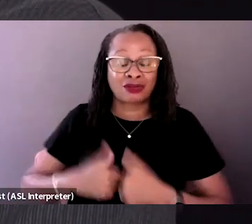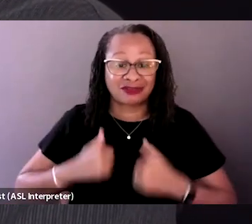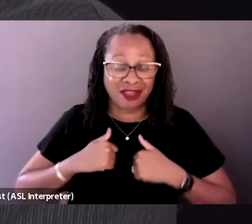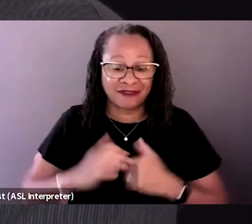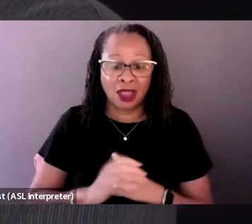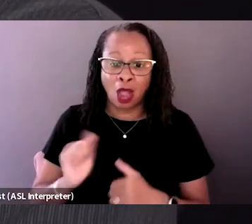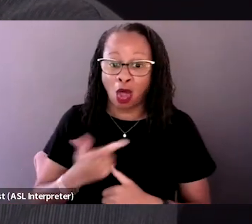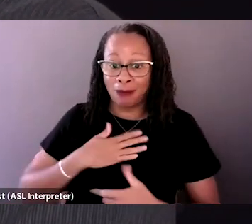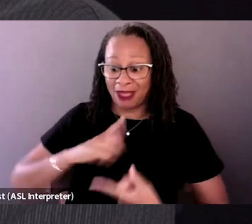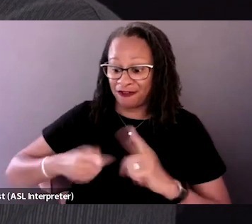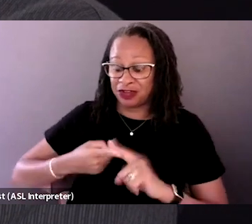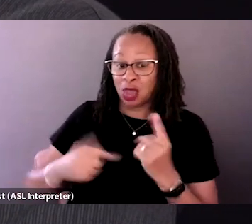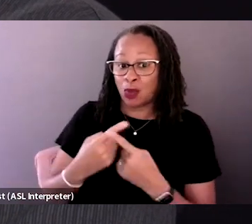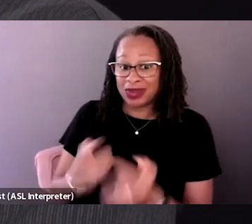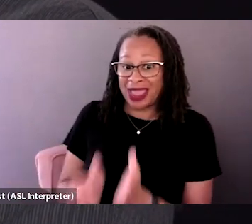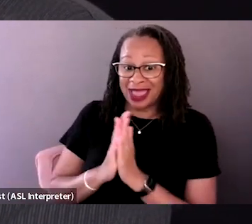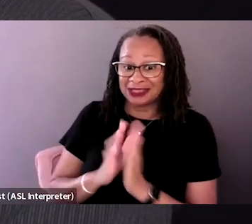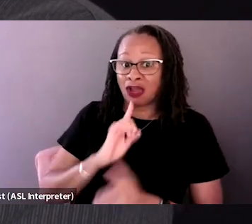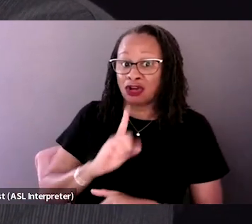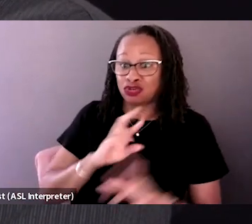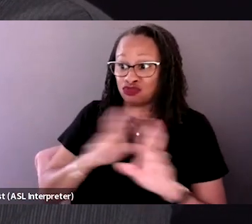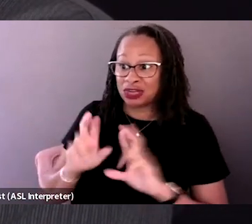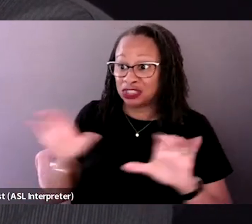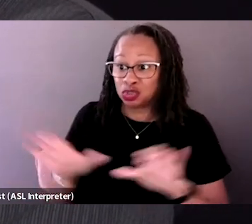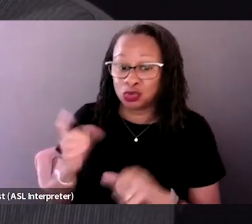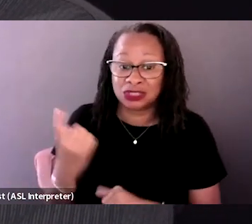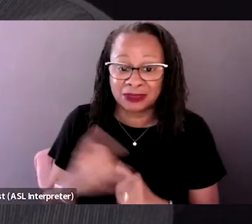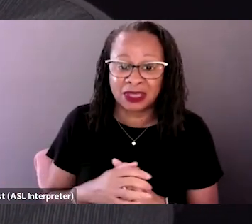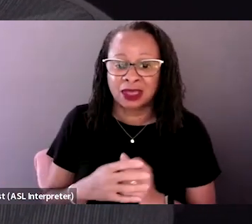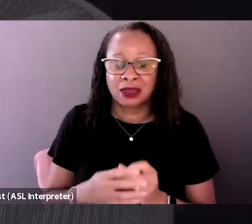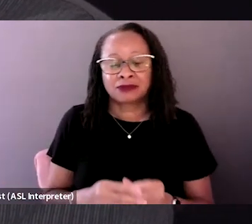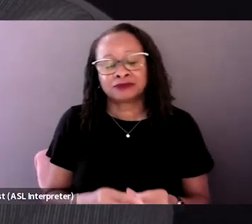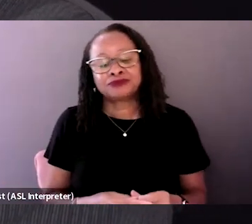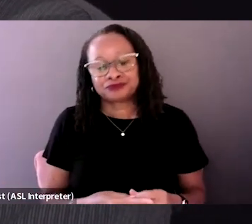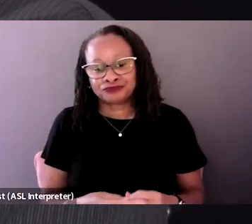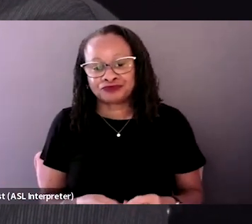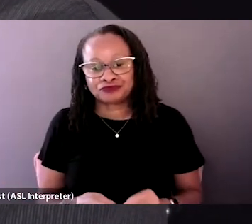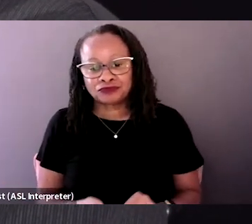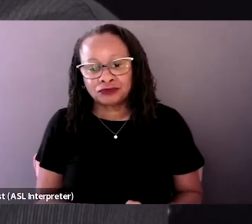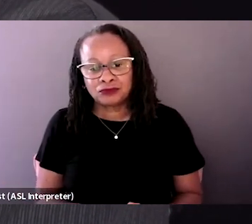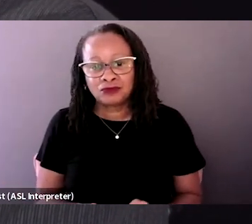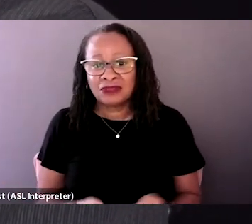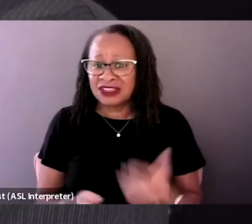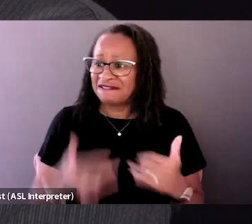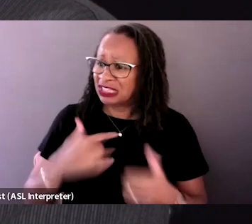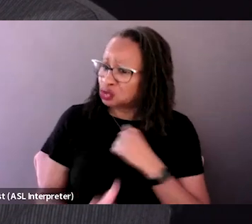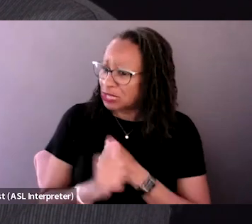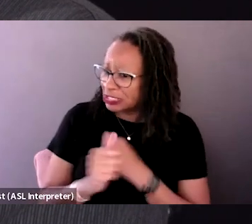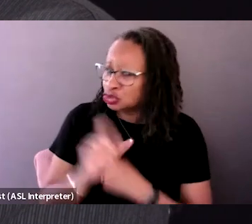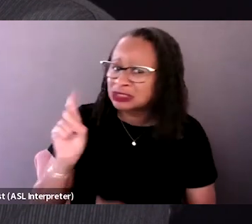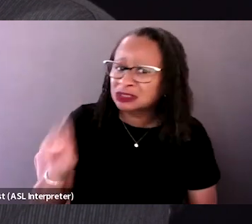all my friends, when I ask, are you ready to do something? What do you think? Is it